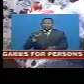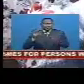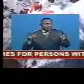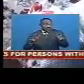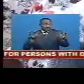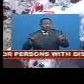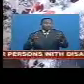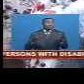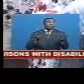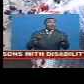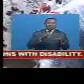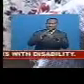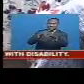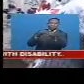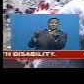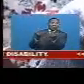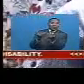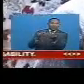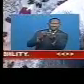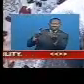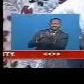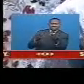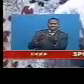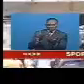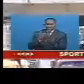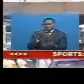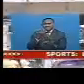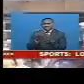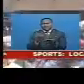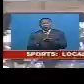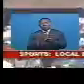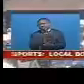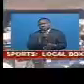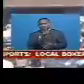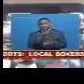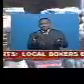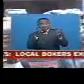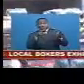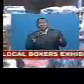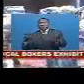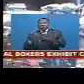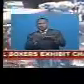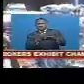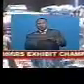urged the traders to sign on to an insurance policy by the association to help cushion the traders in case of any eventuality.